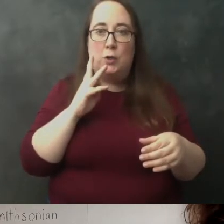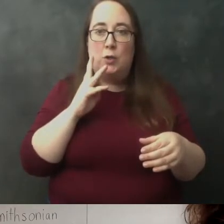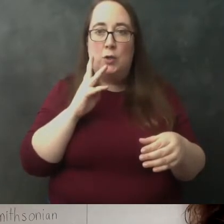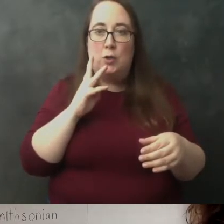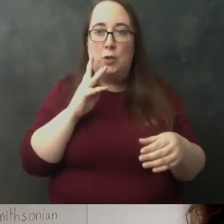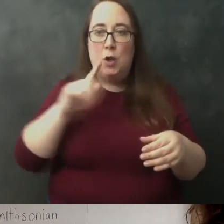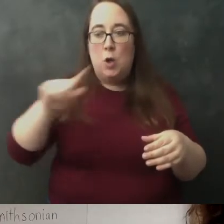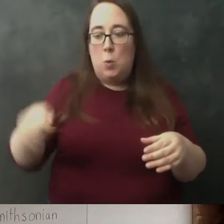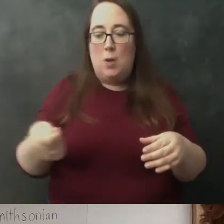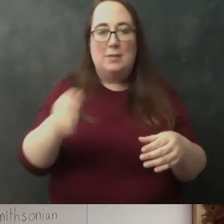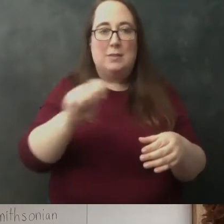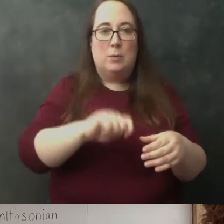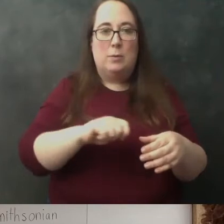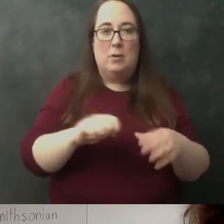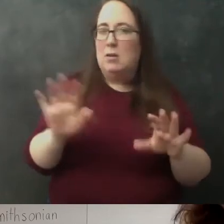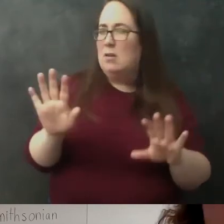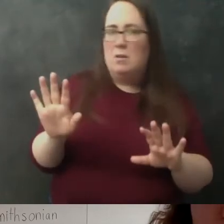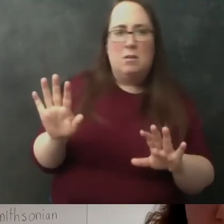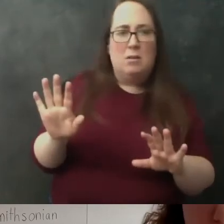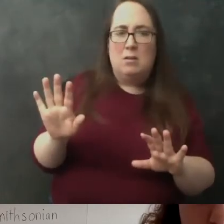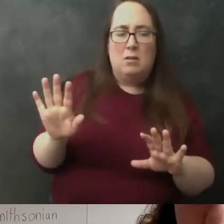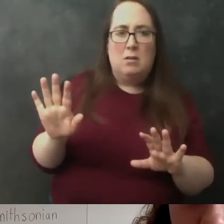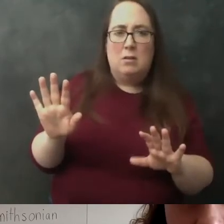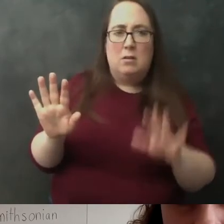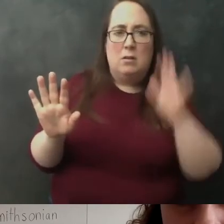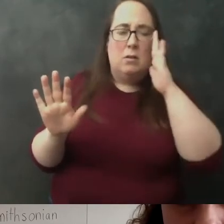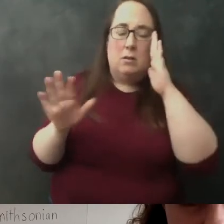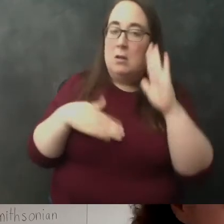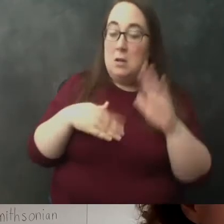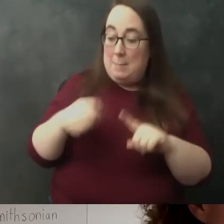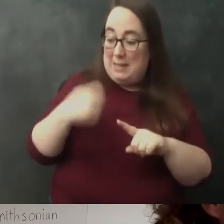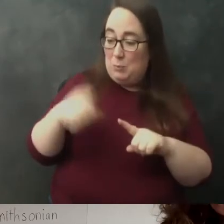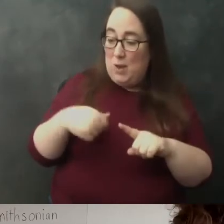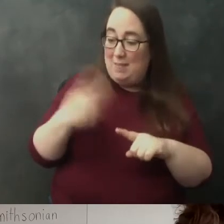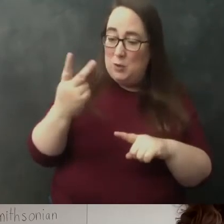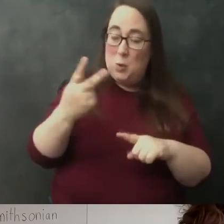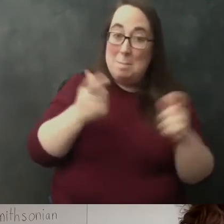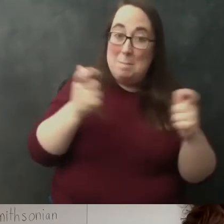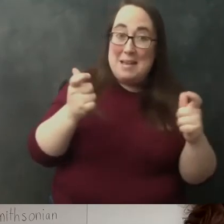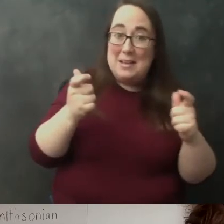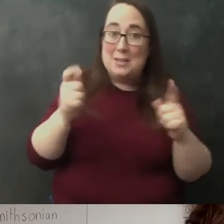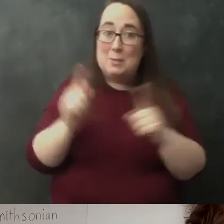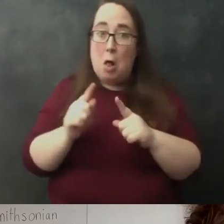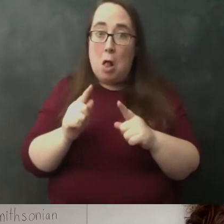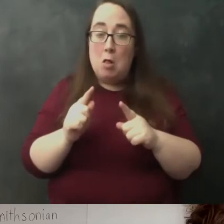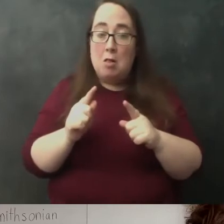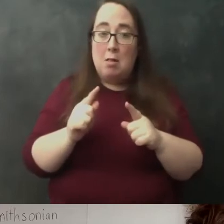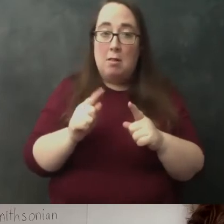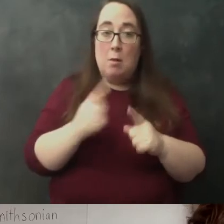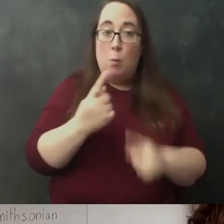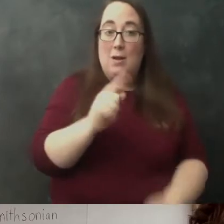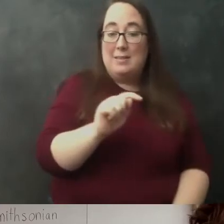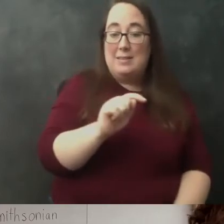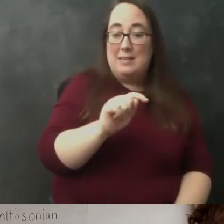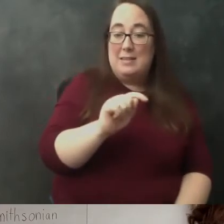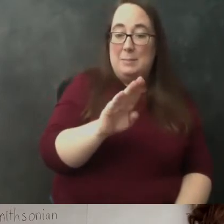water. Wait, Jilly. Yeah. So my spoon has 2 sides. One says 1 TBSP